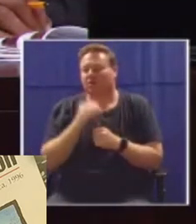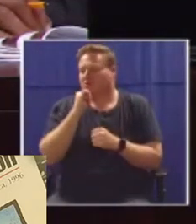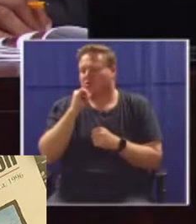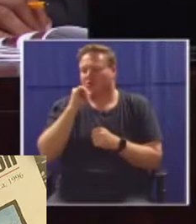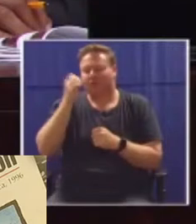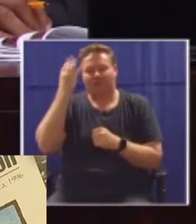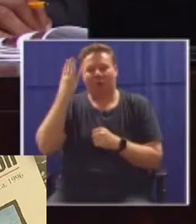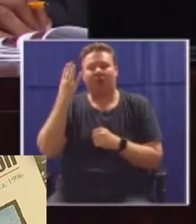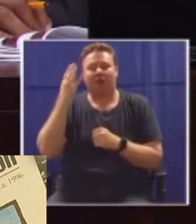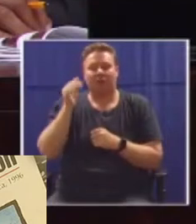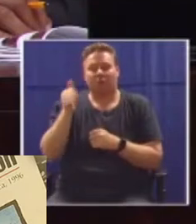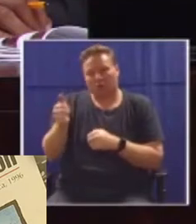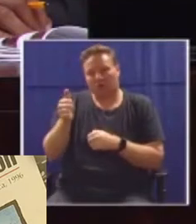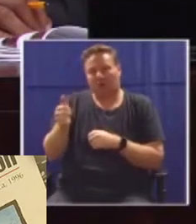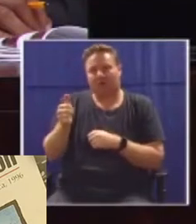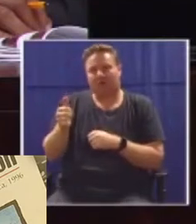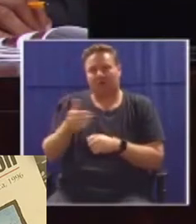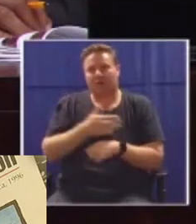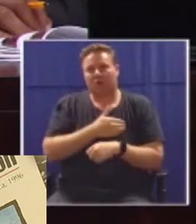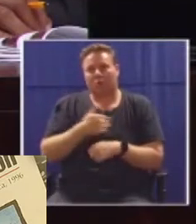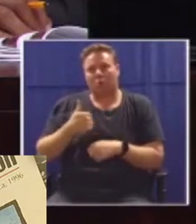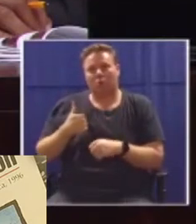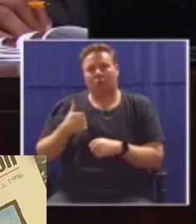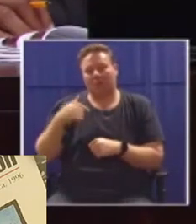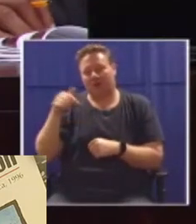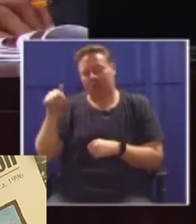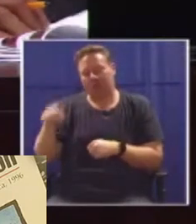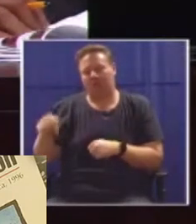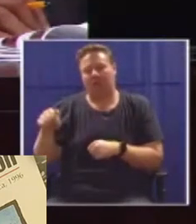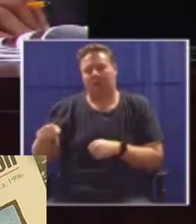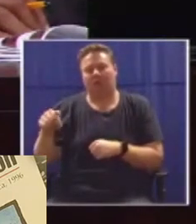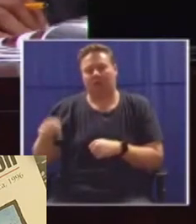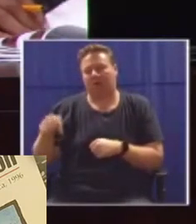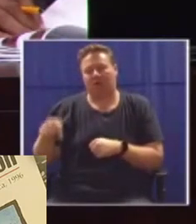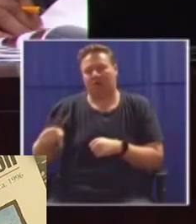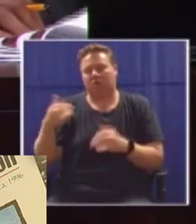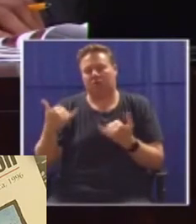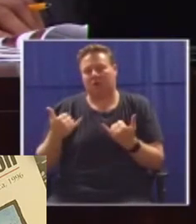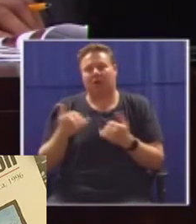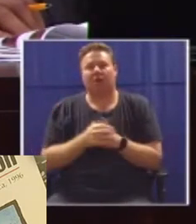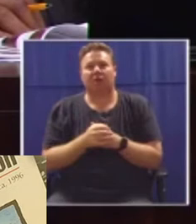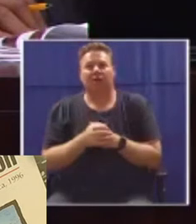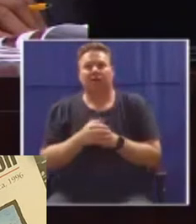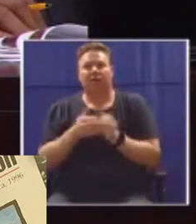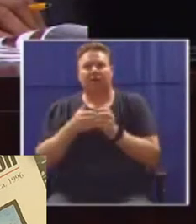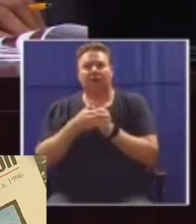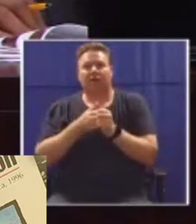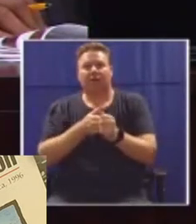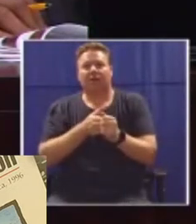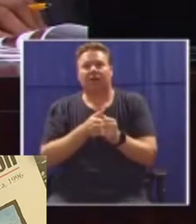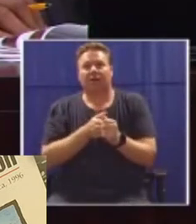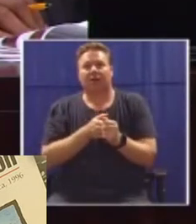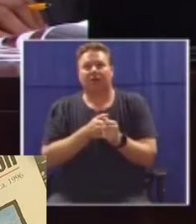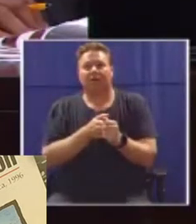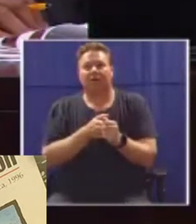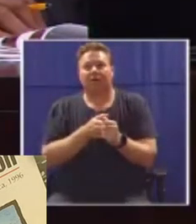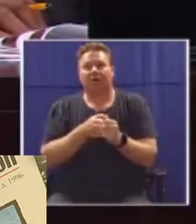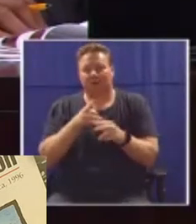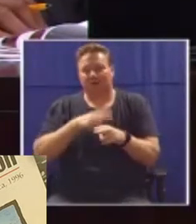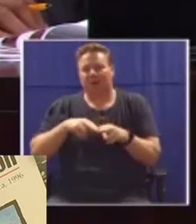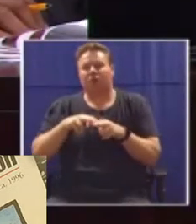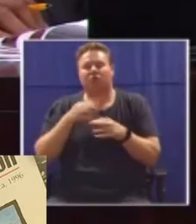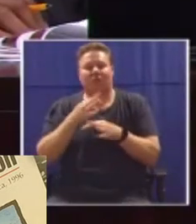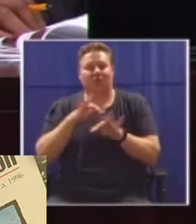that she had to go through as a woman that we are talking about, woman today, that led to her forming the National Freedom